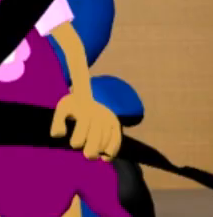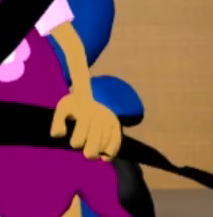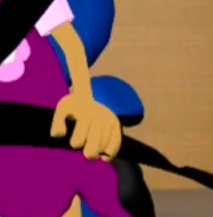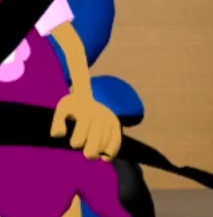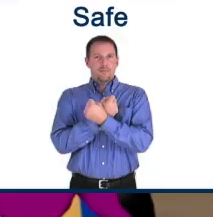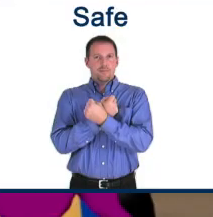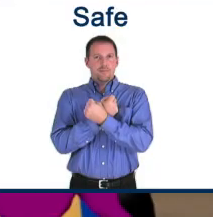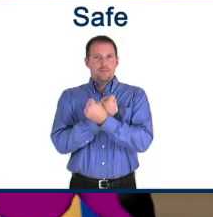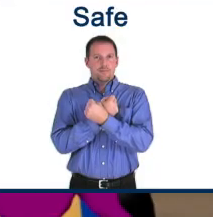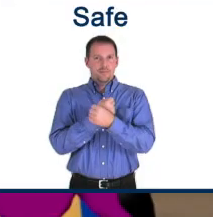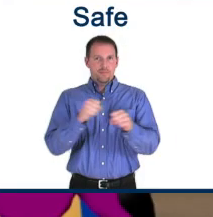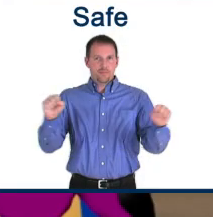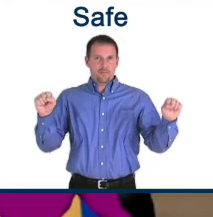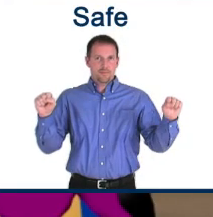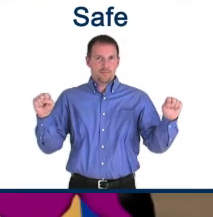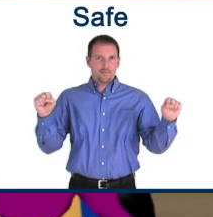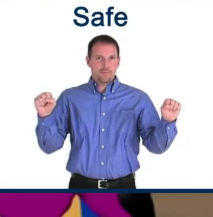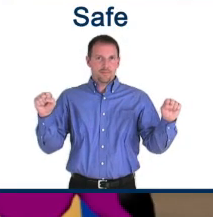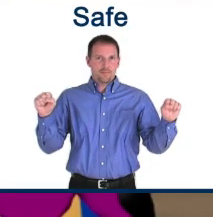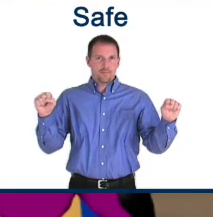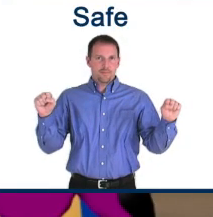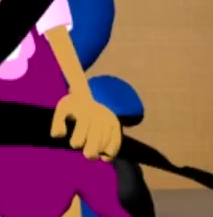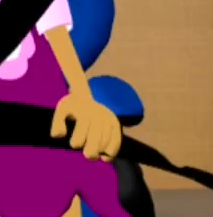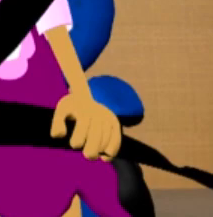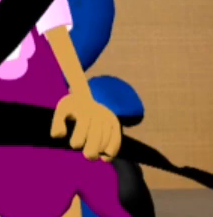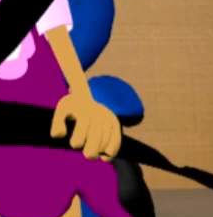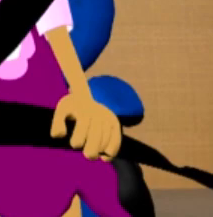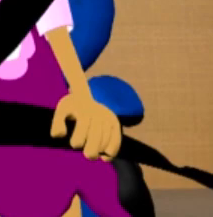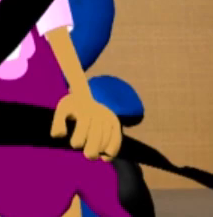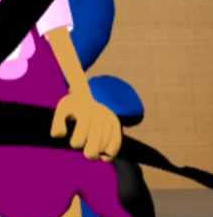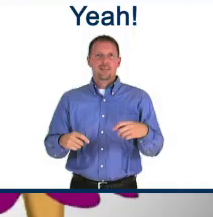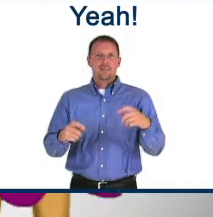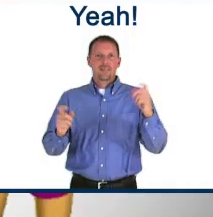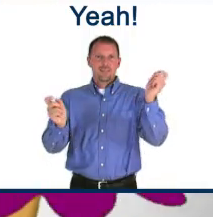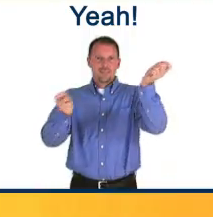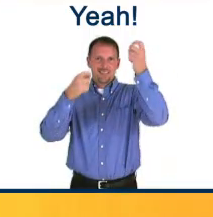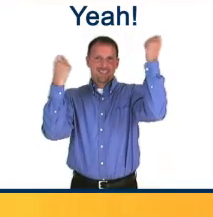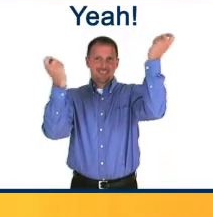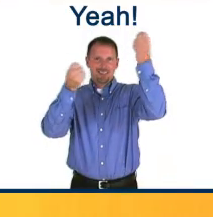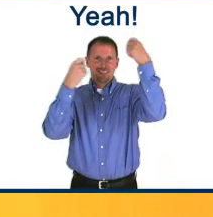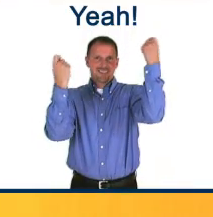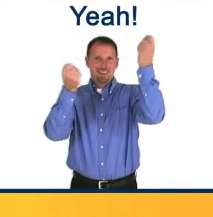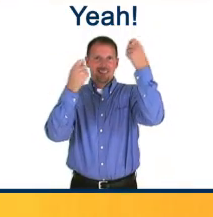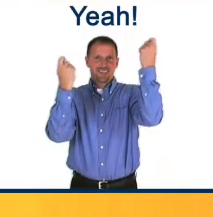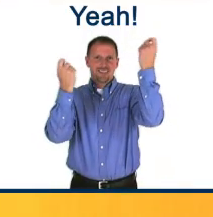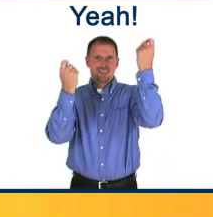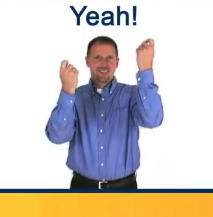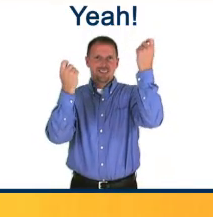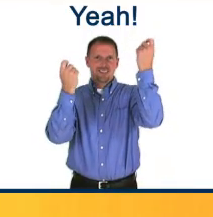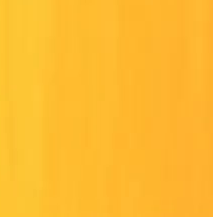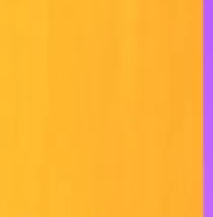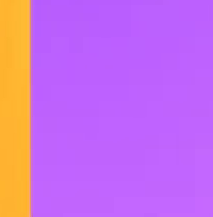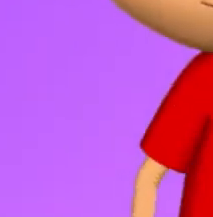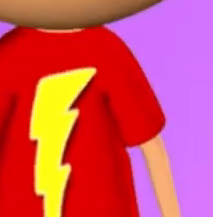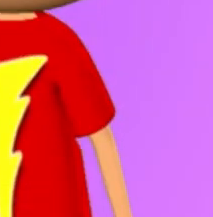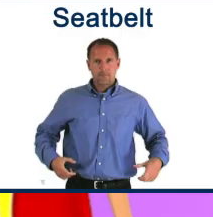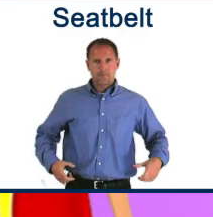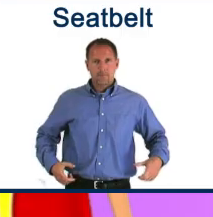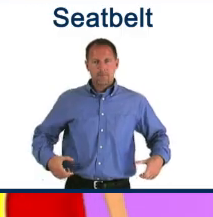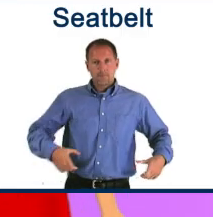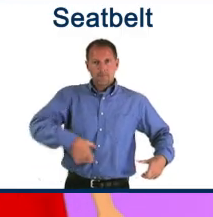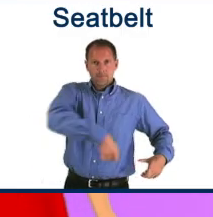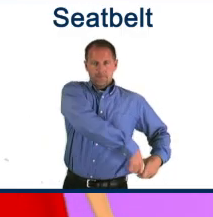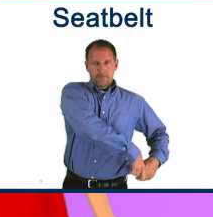Everyone is safe and sound, so sing that seatbelt song. Buckle up, buckle up.